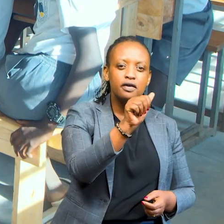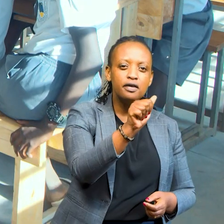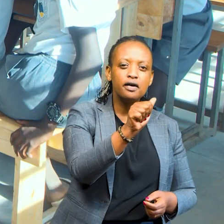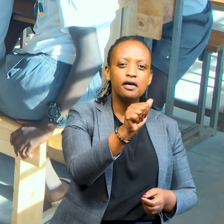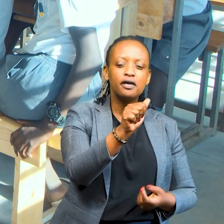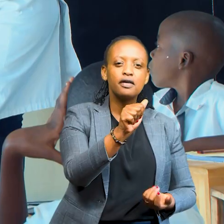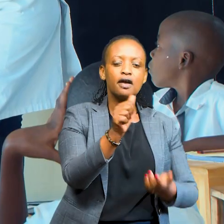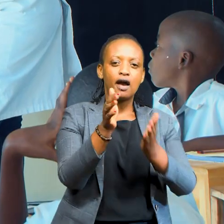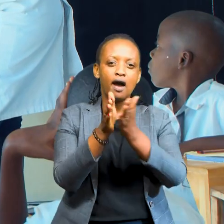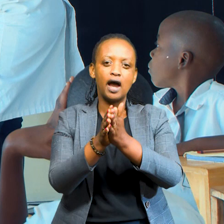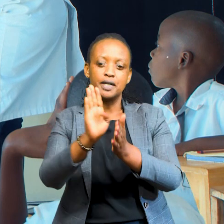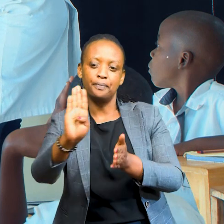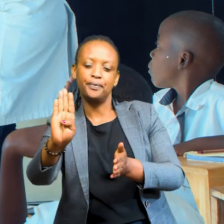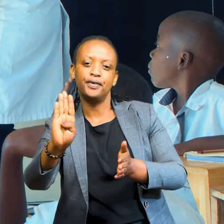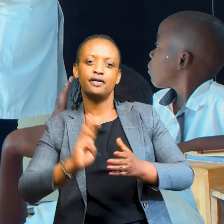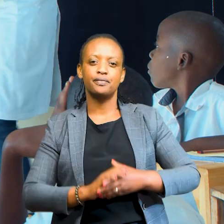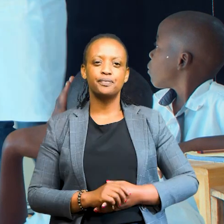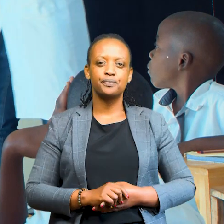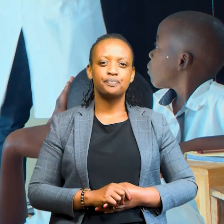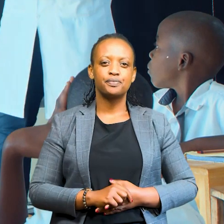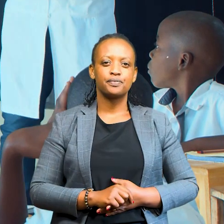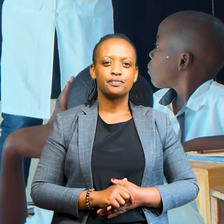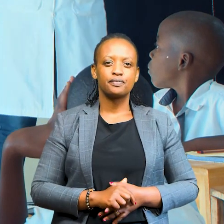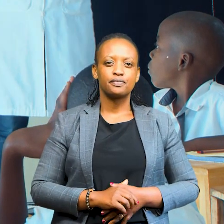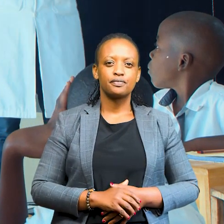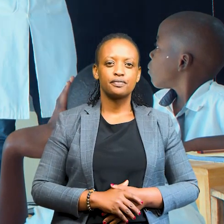A and B.